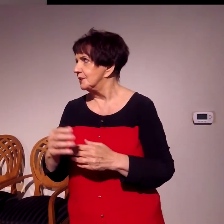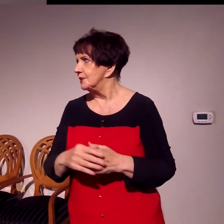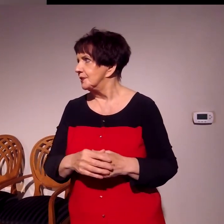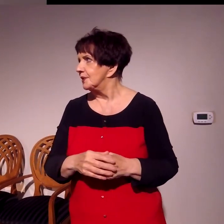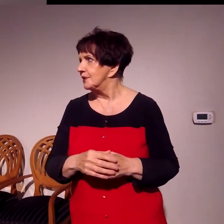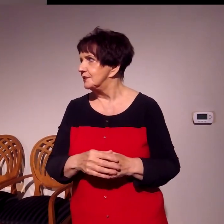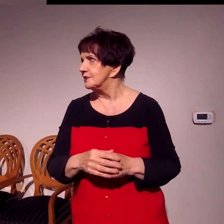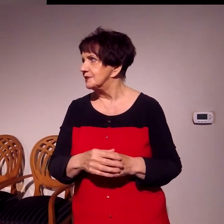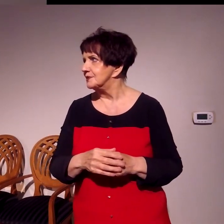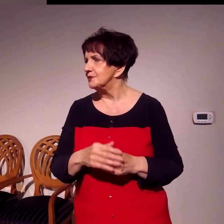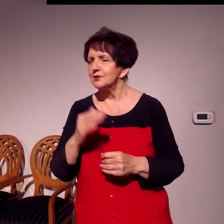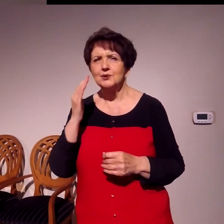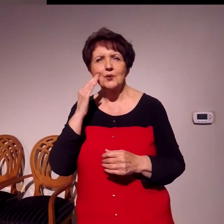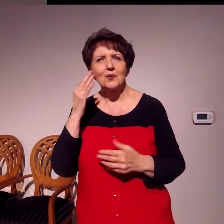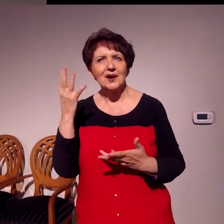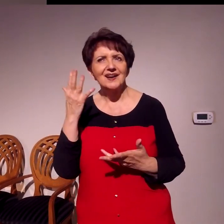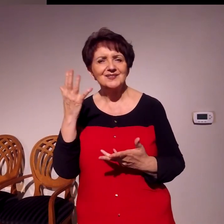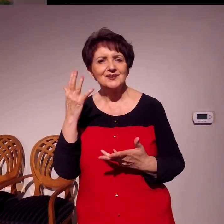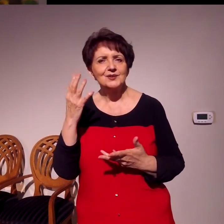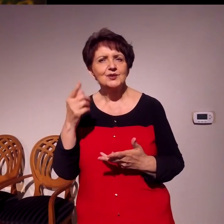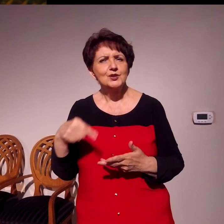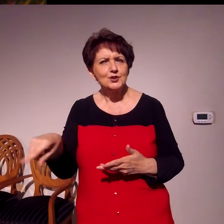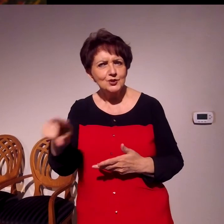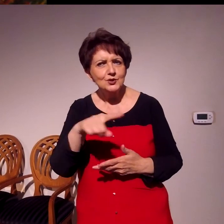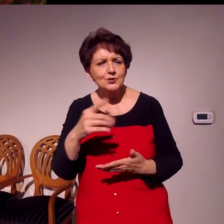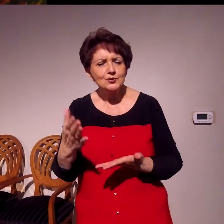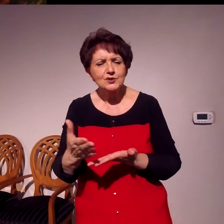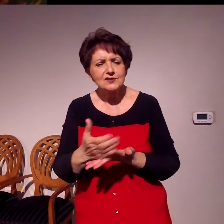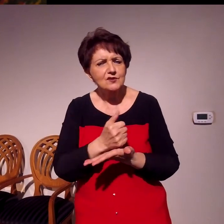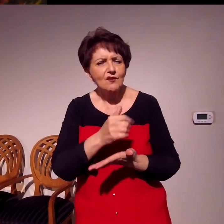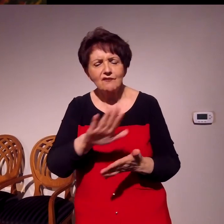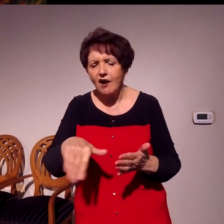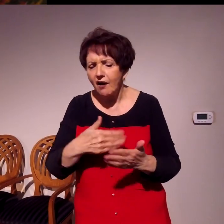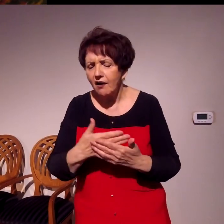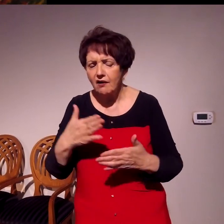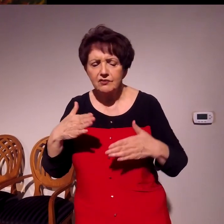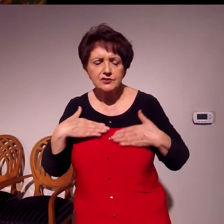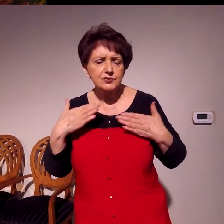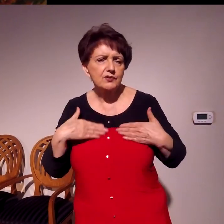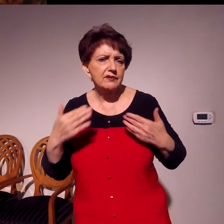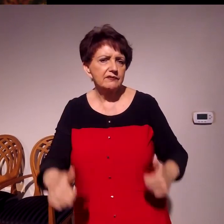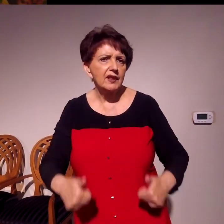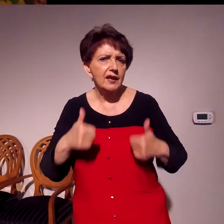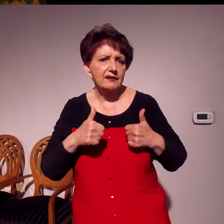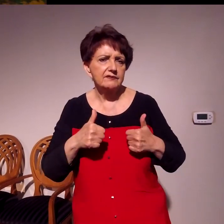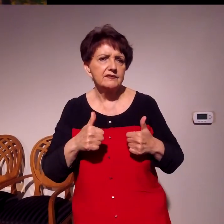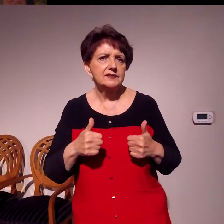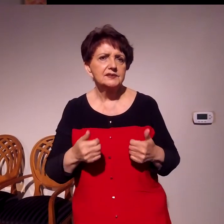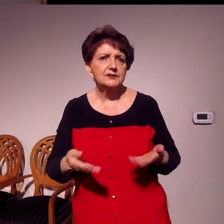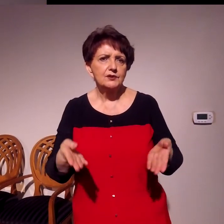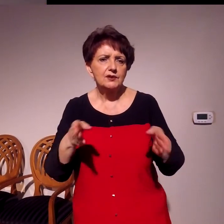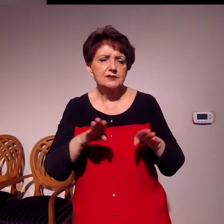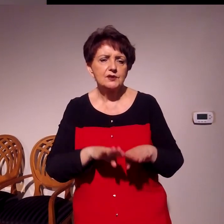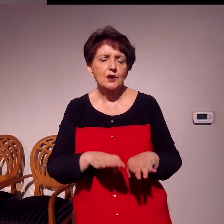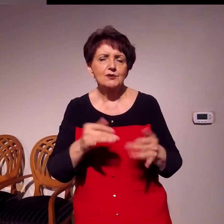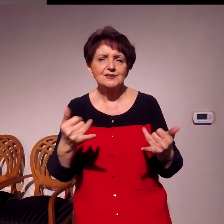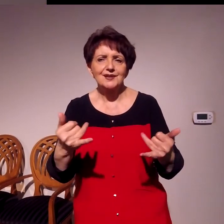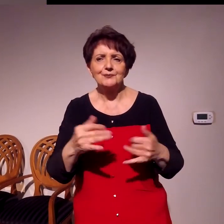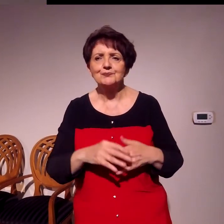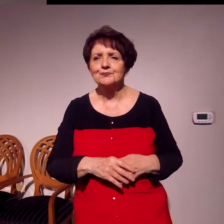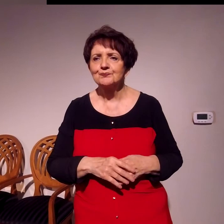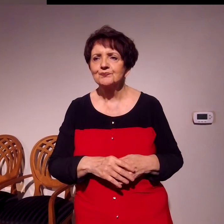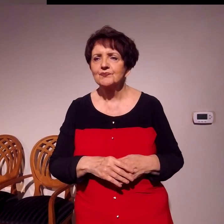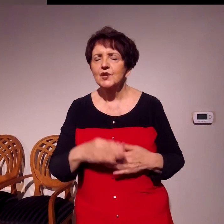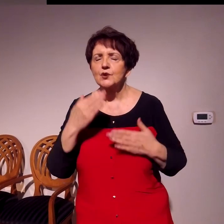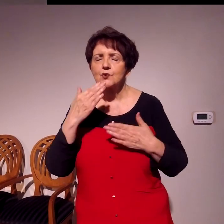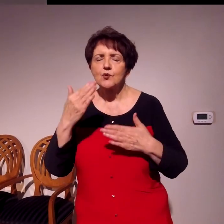And you know what? You deserve all the joy of life. So let us close with prayer.